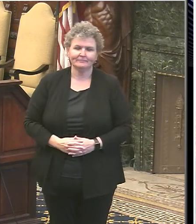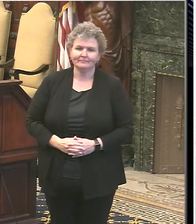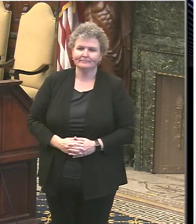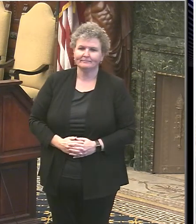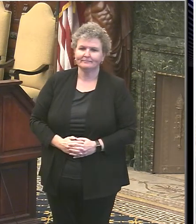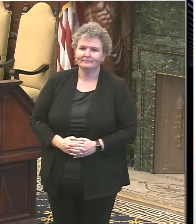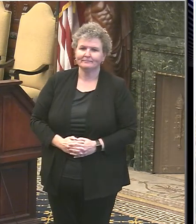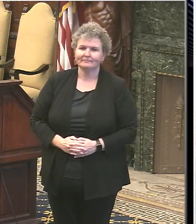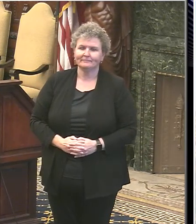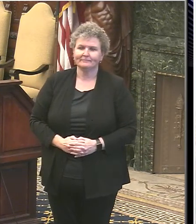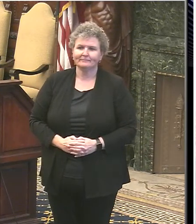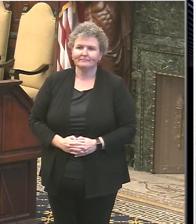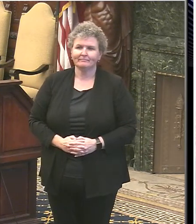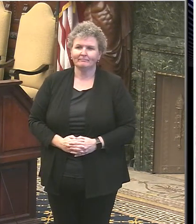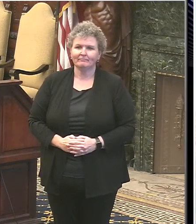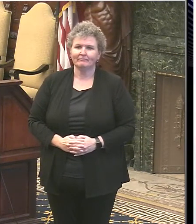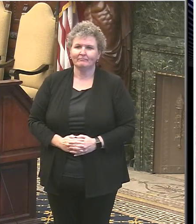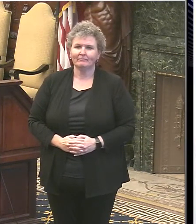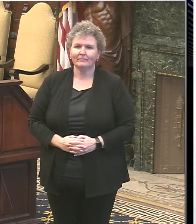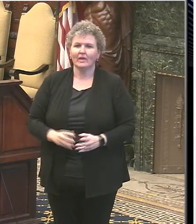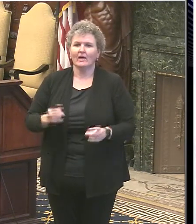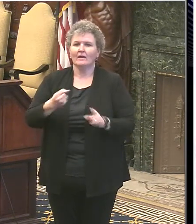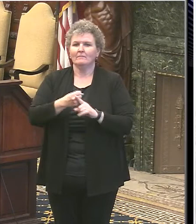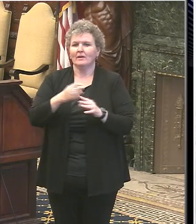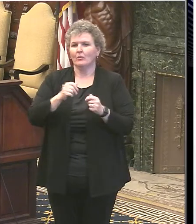is just kind of a follow on Martin's question